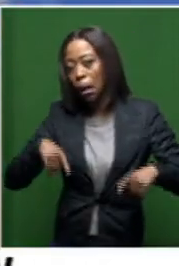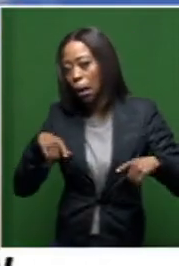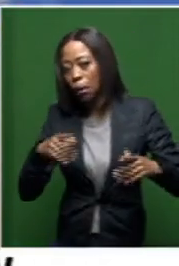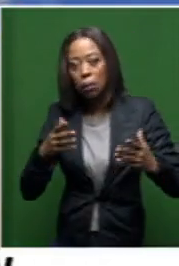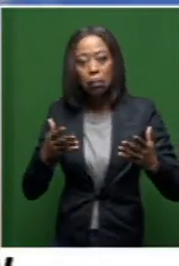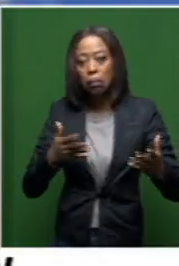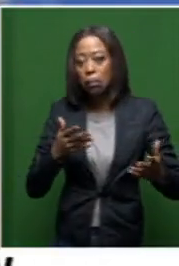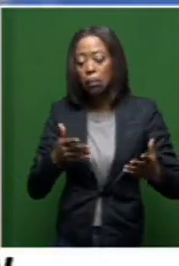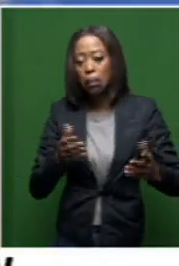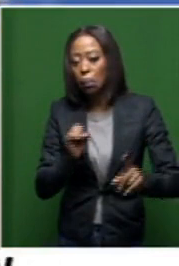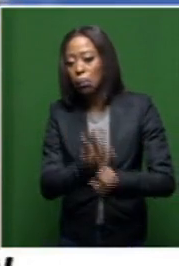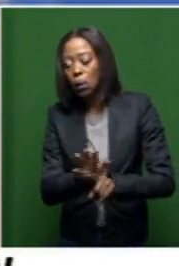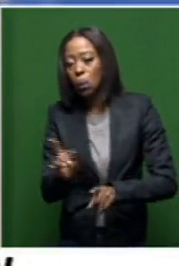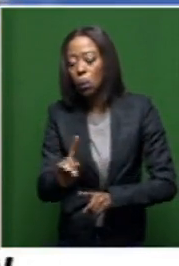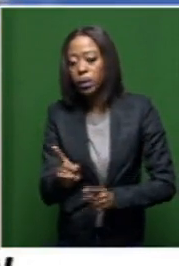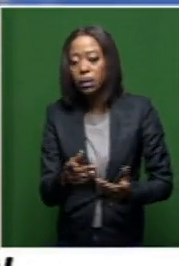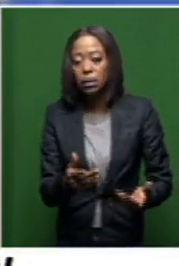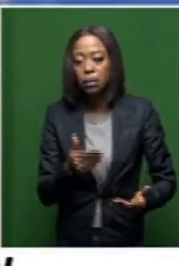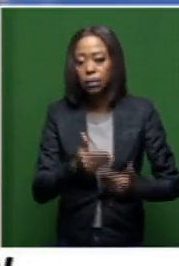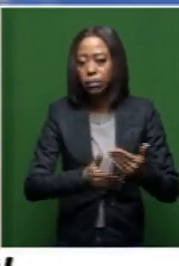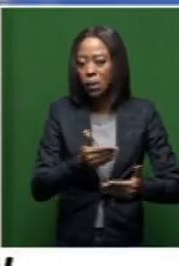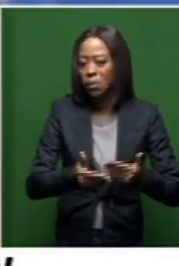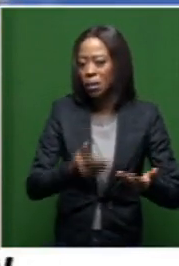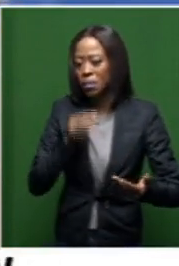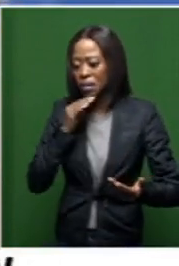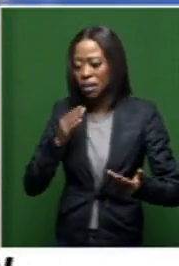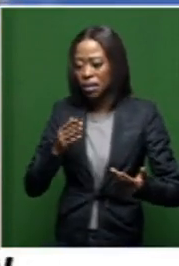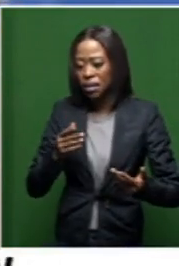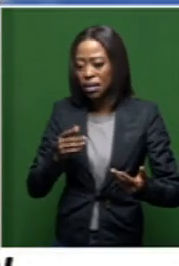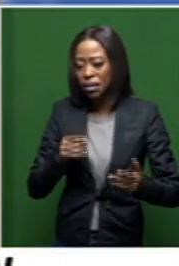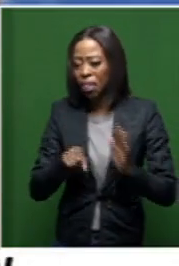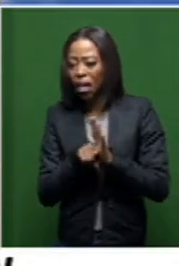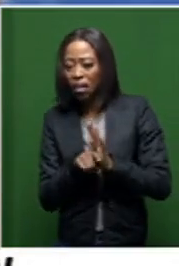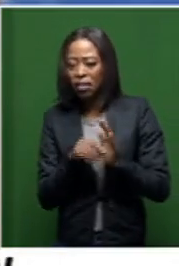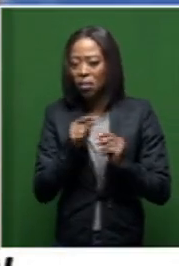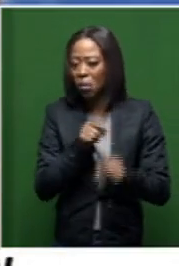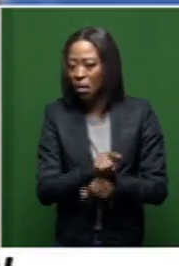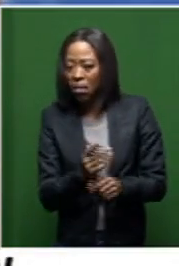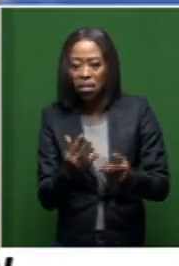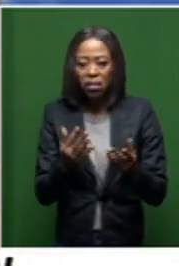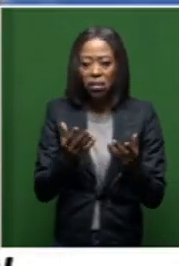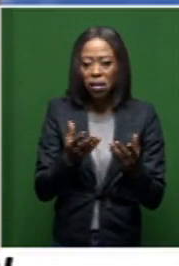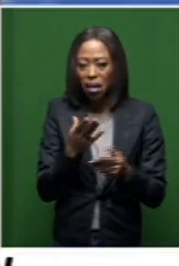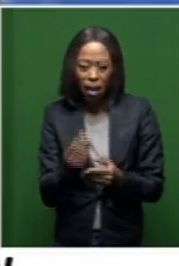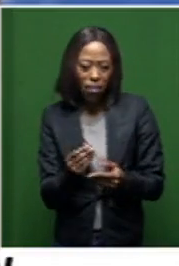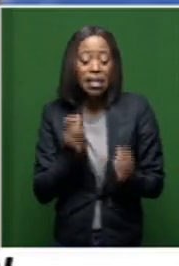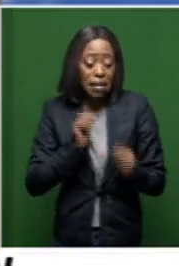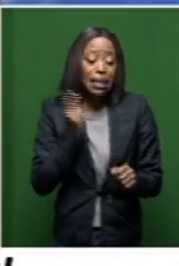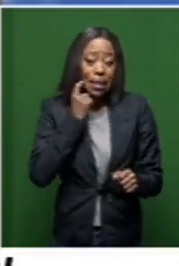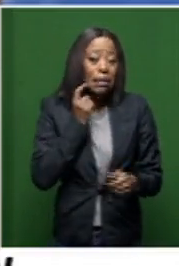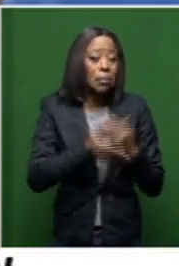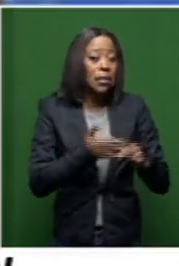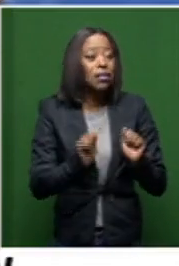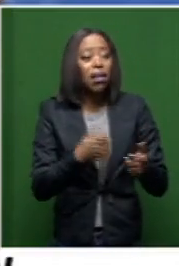are donating and you're going through the process? Are there side effects, or is it a very kind of simple procedure